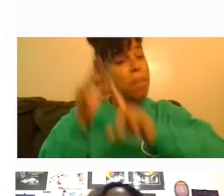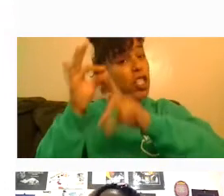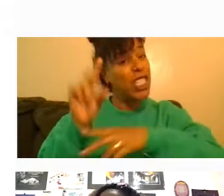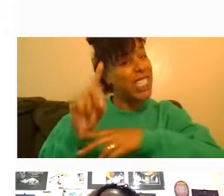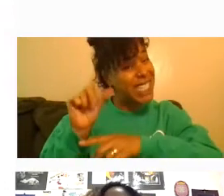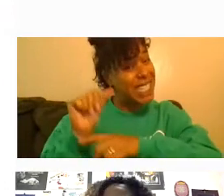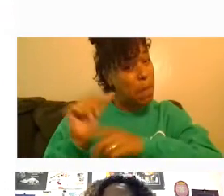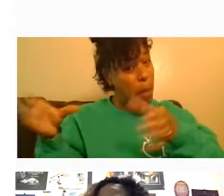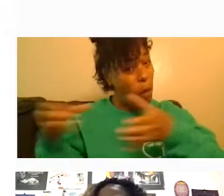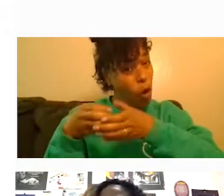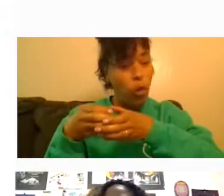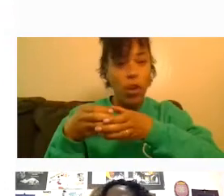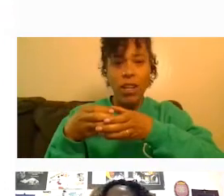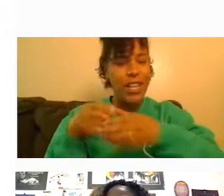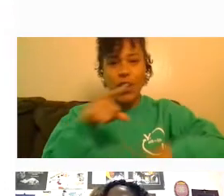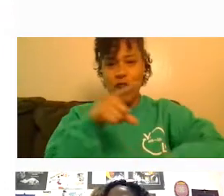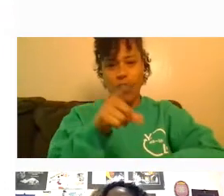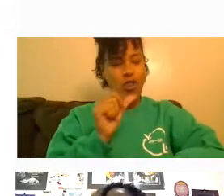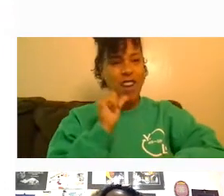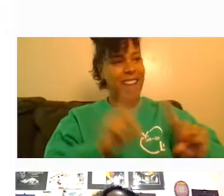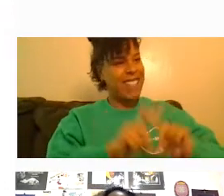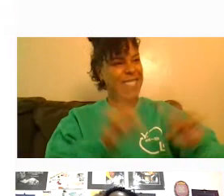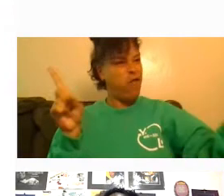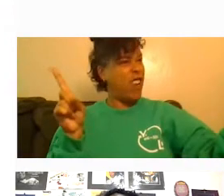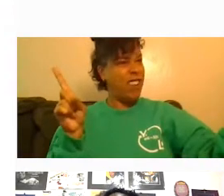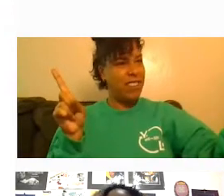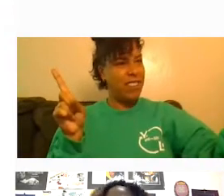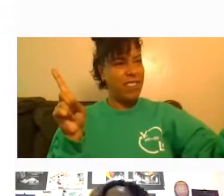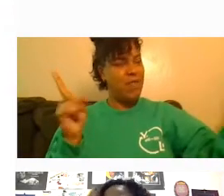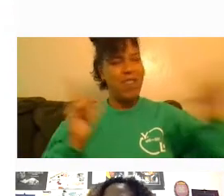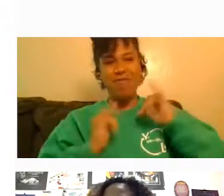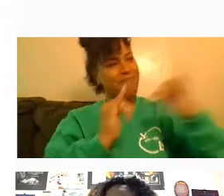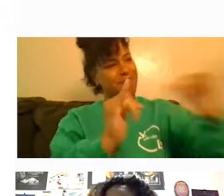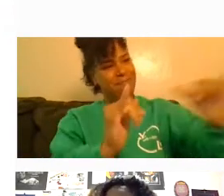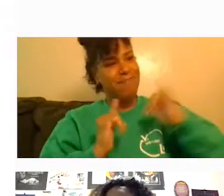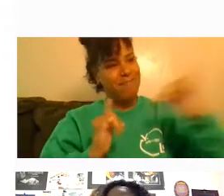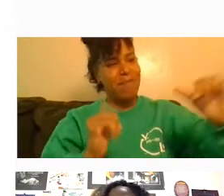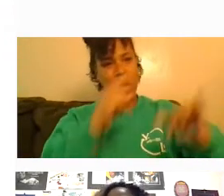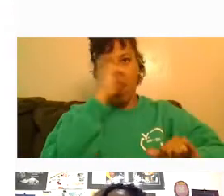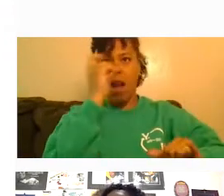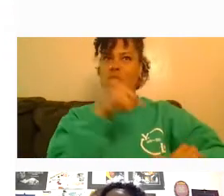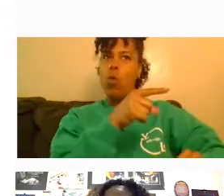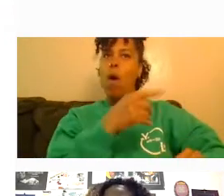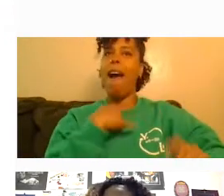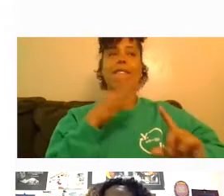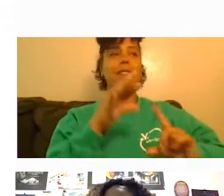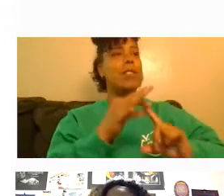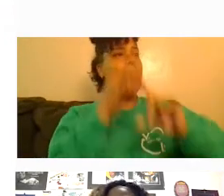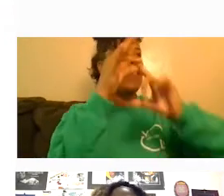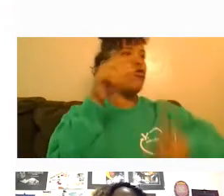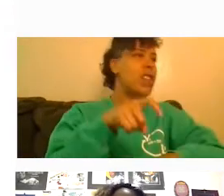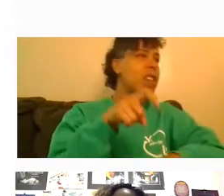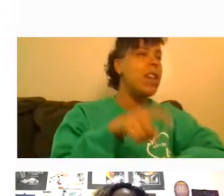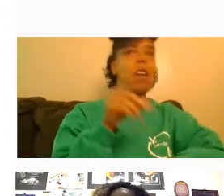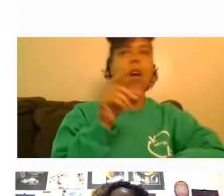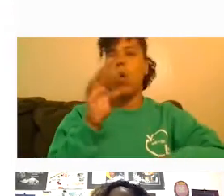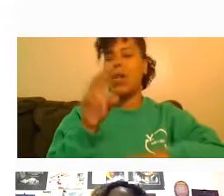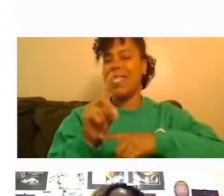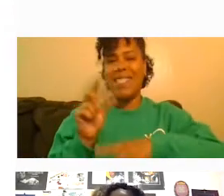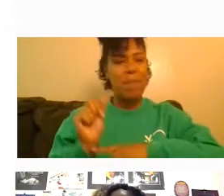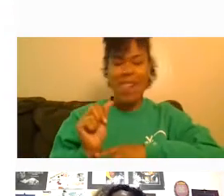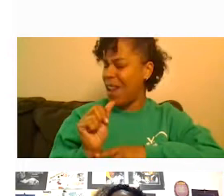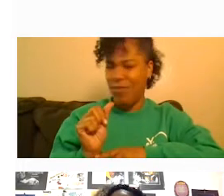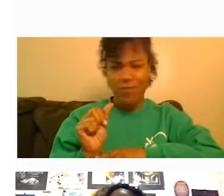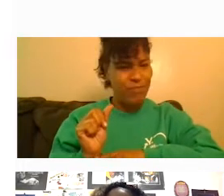you're no different than anyone else just because we have some special needs or a disability. And so when it